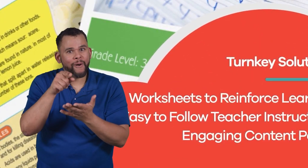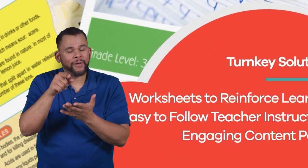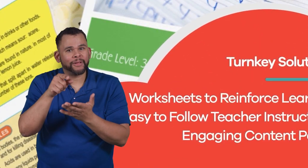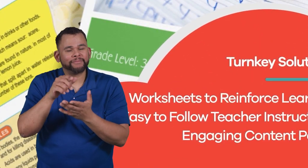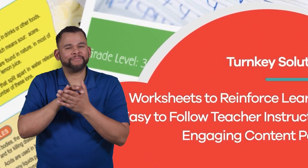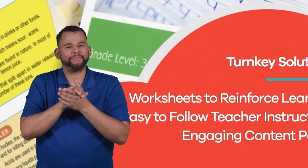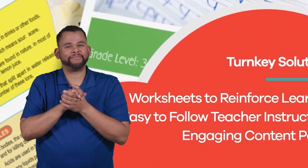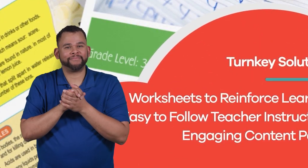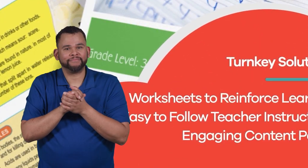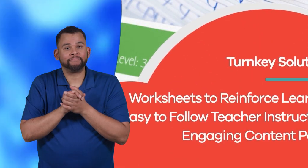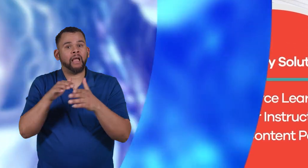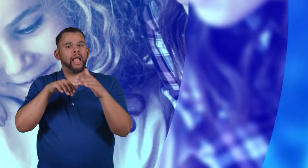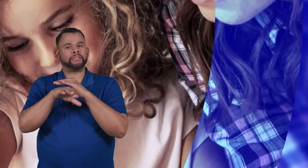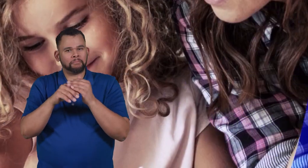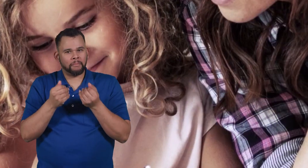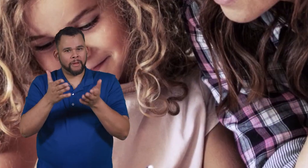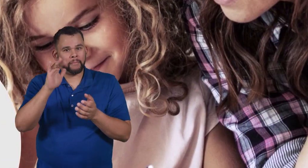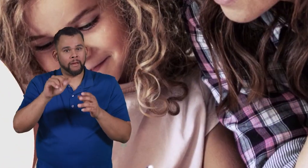you enjoyed enjoyed it.